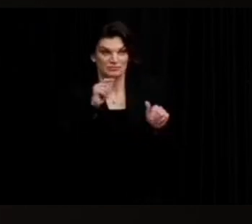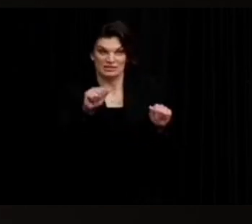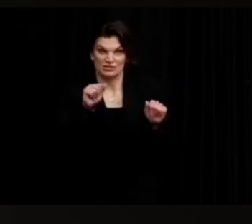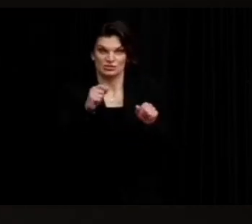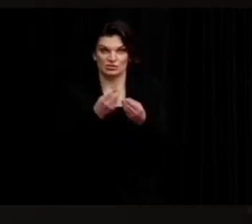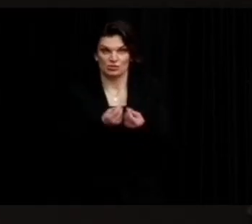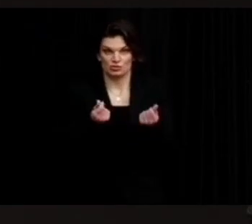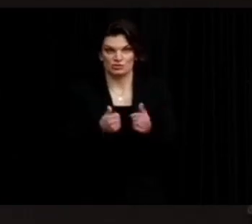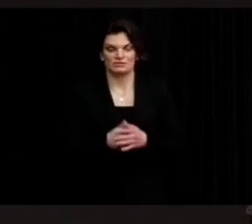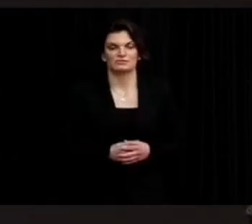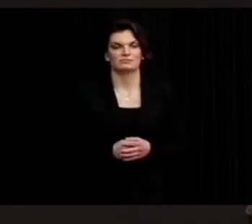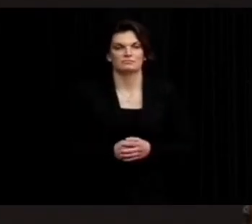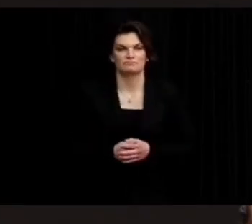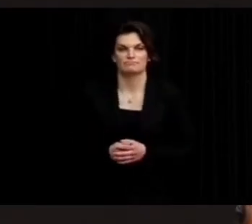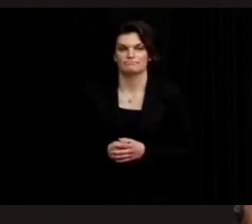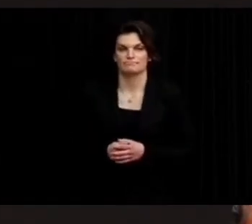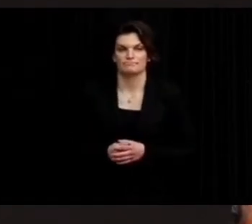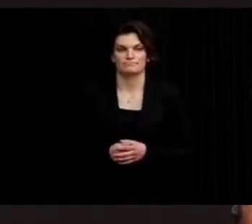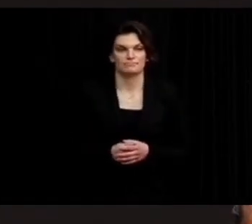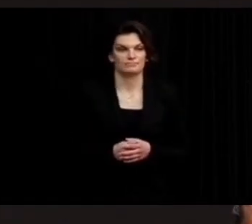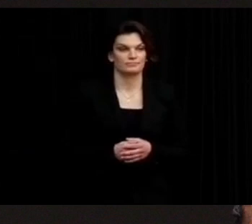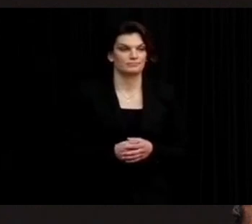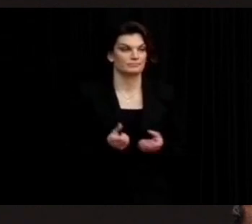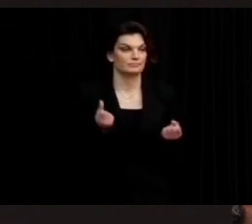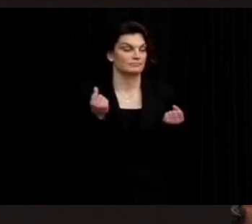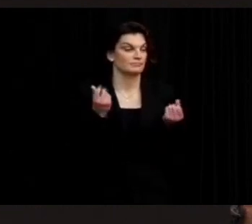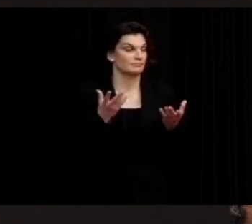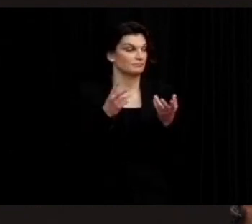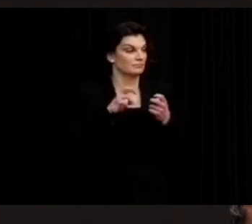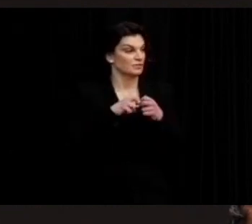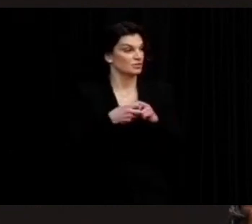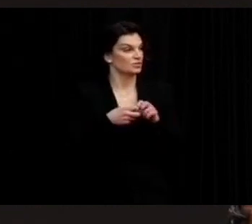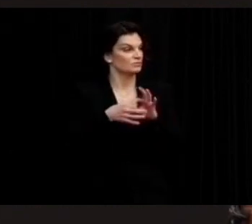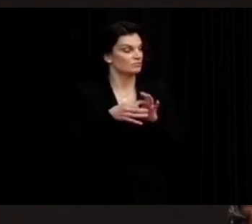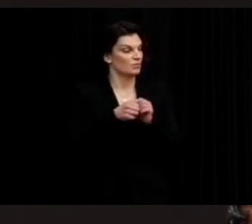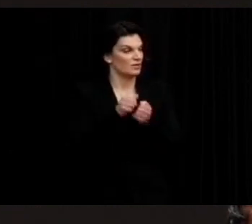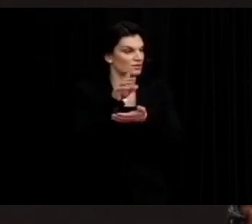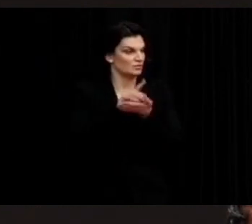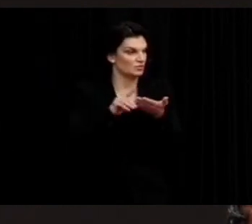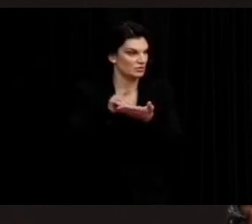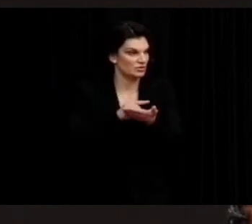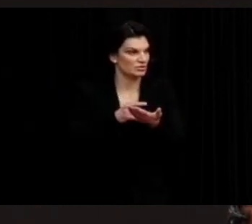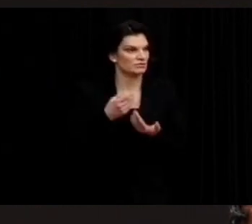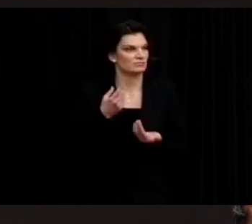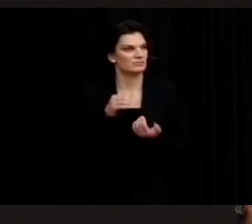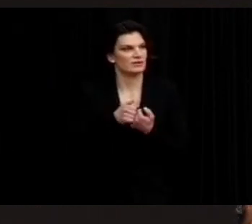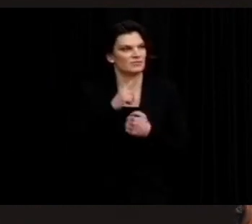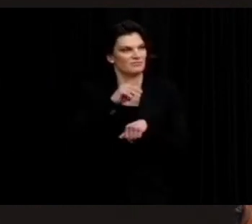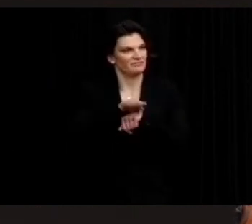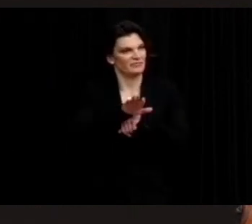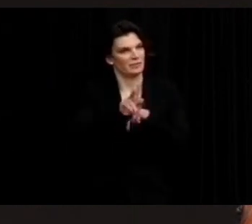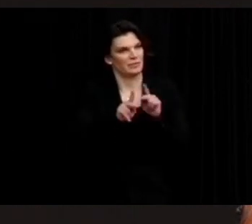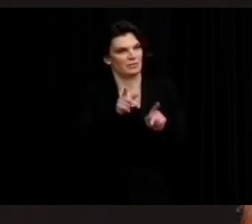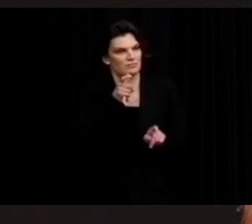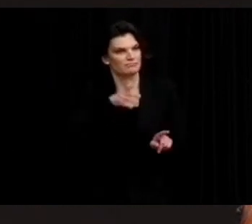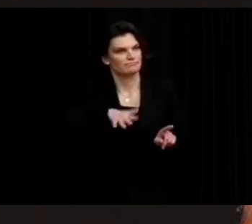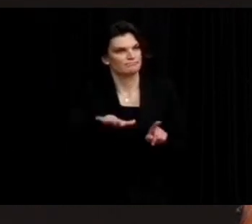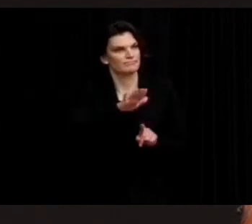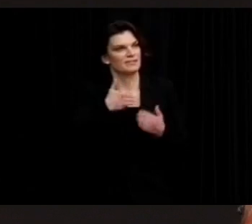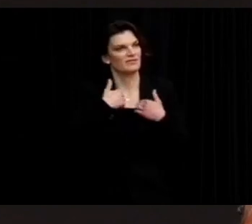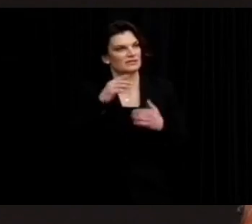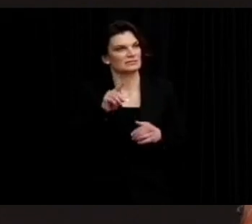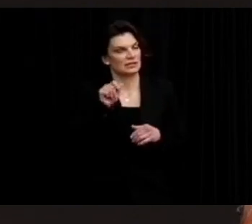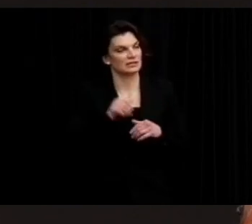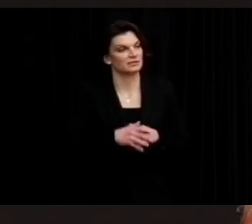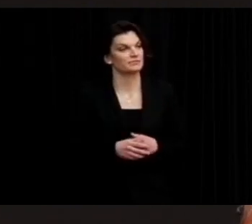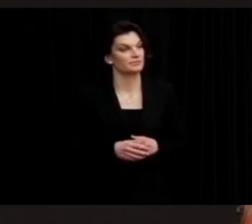about so many issues related to discrimination and folks with disability. I'd